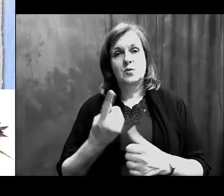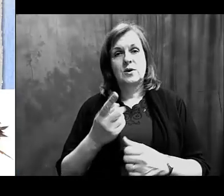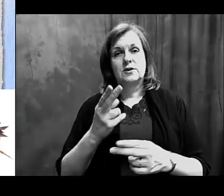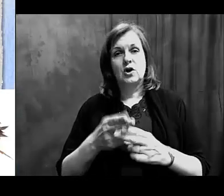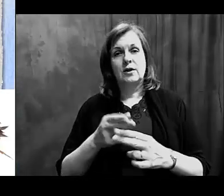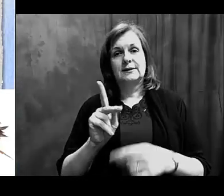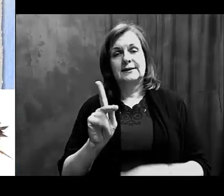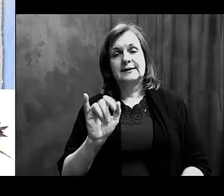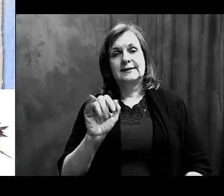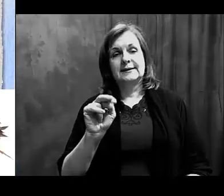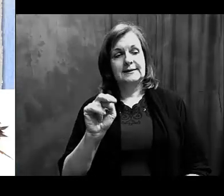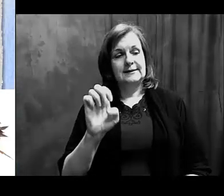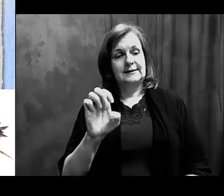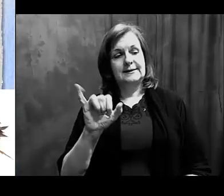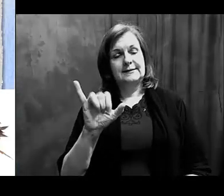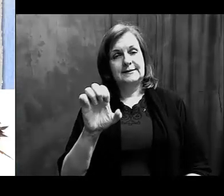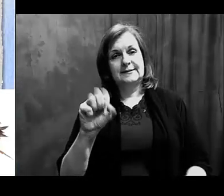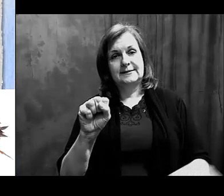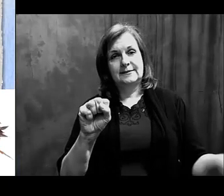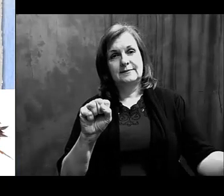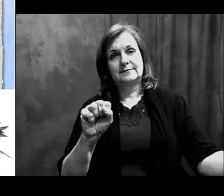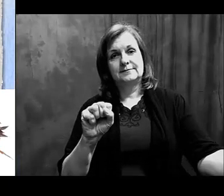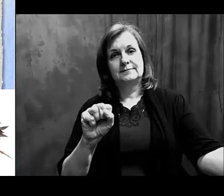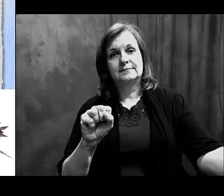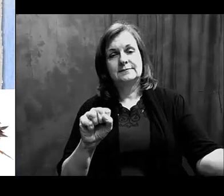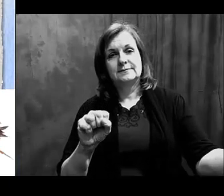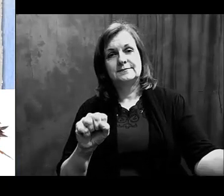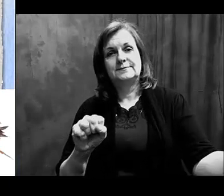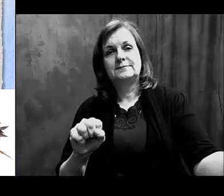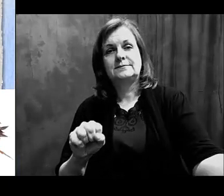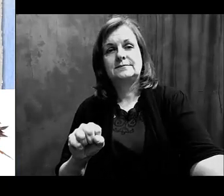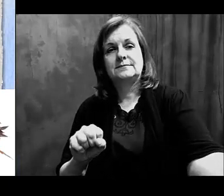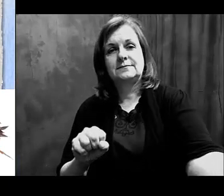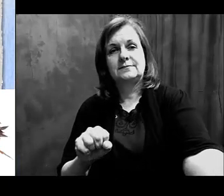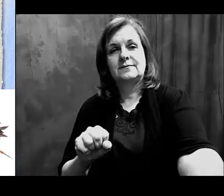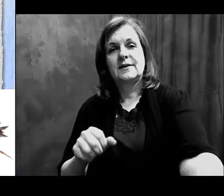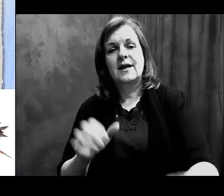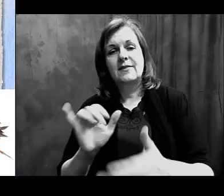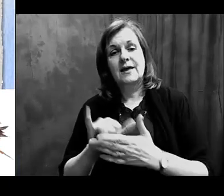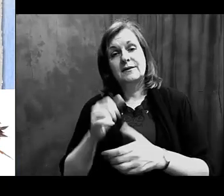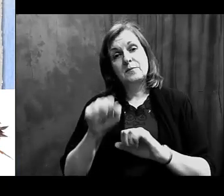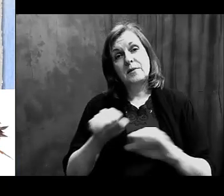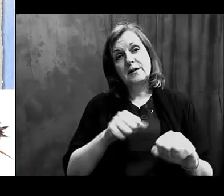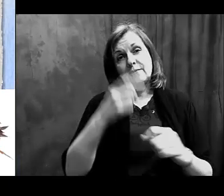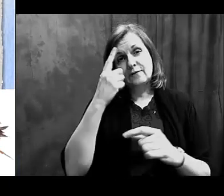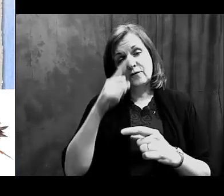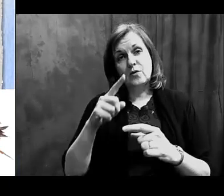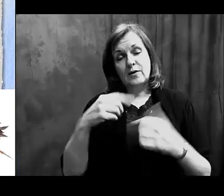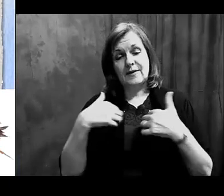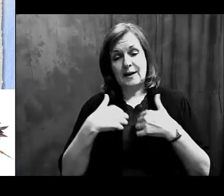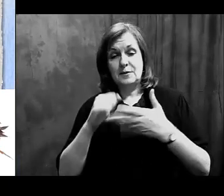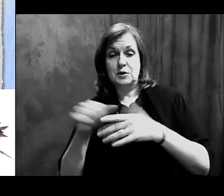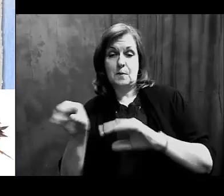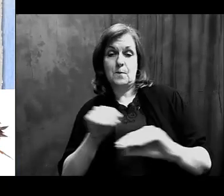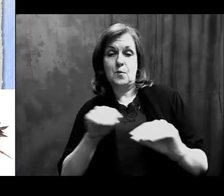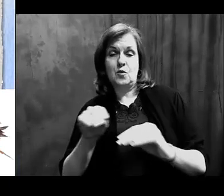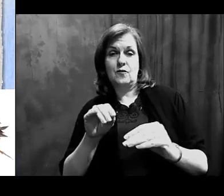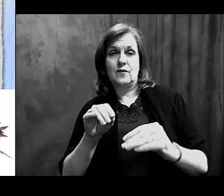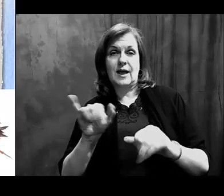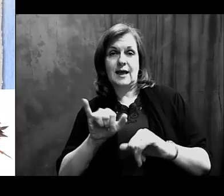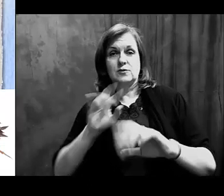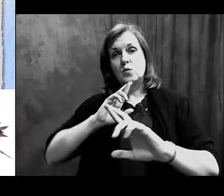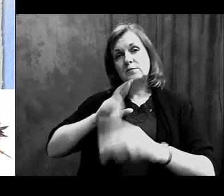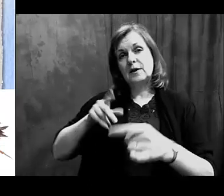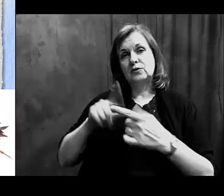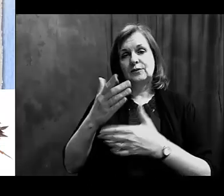one we want to look at is kinesis. This is probably the most familiar to you. It is simply the ability of an animal to move in